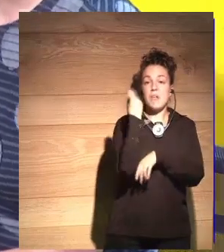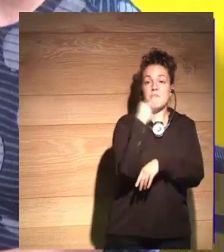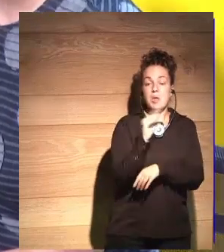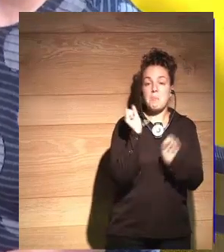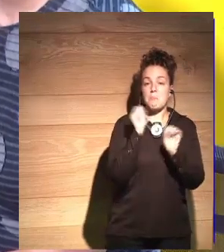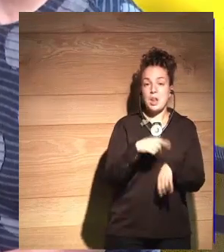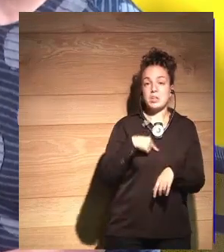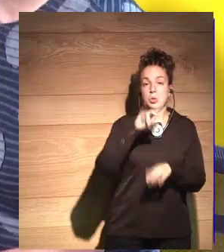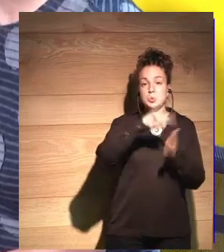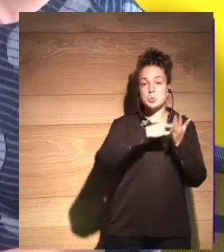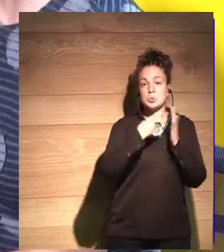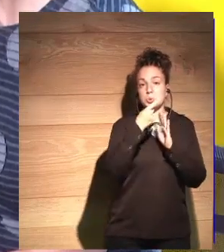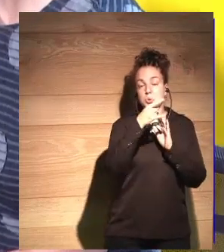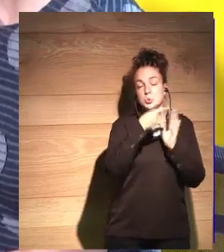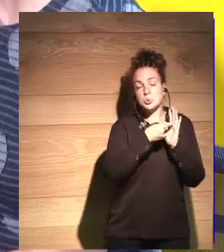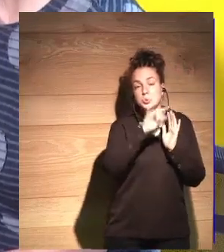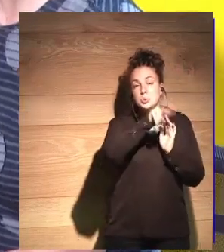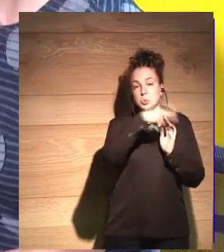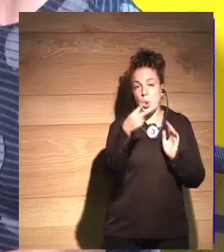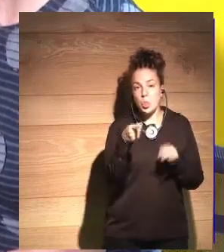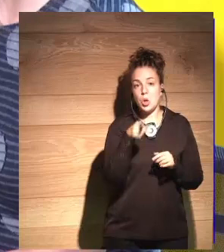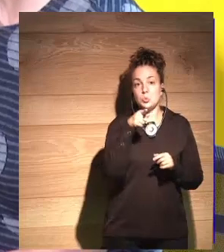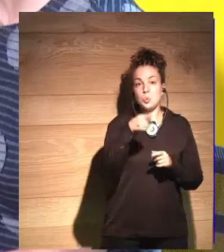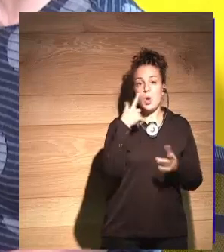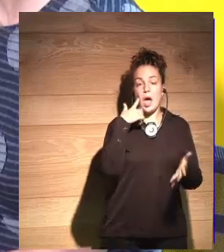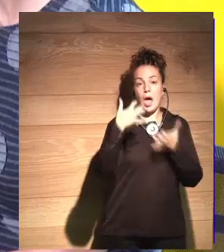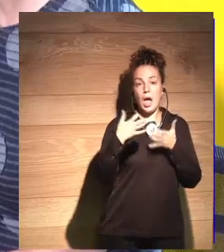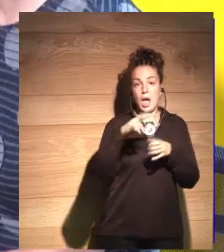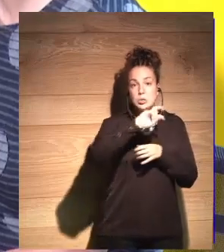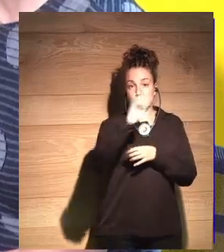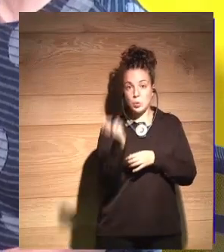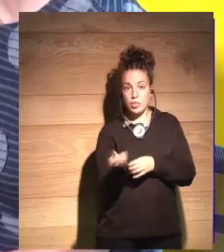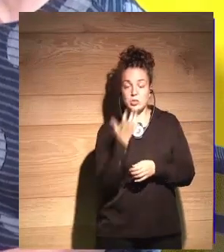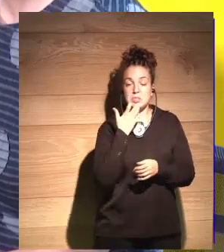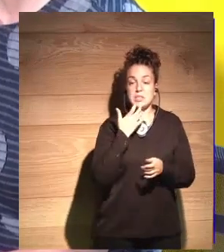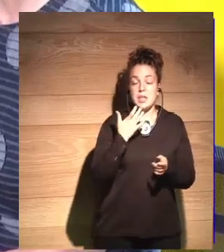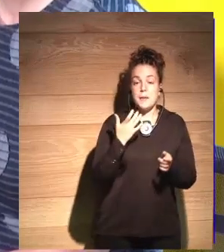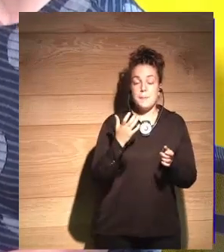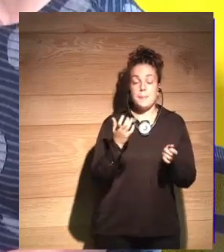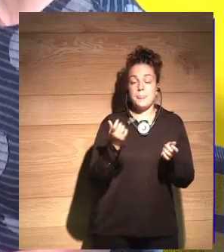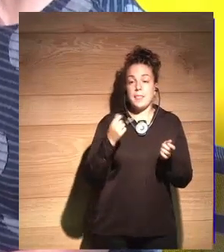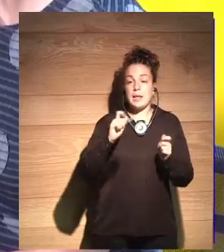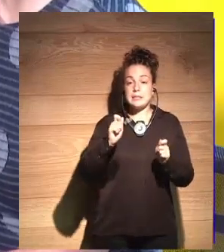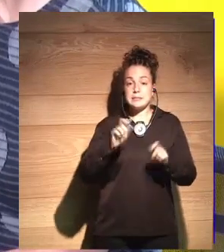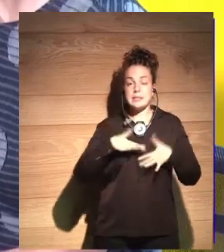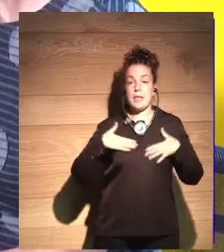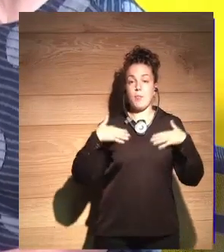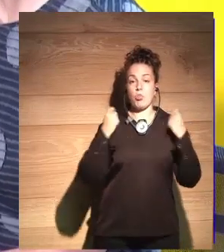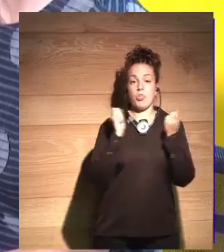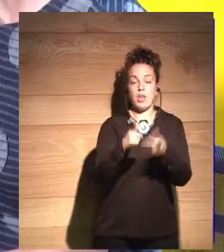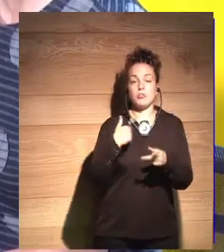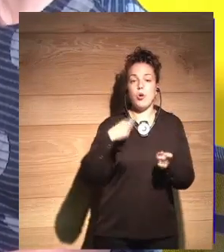you to in your performance, if that was the emotion that you wanted to. But I'm never looking for that. I'm always trying to make it. I'm like, is it human enough? Is